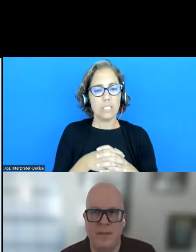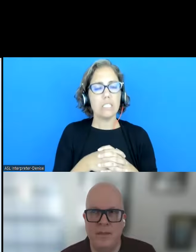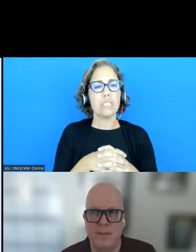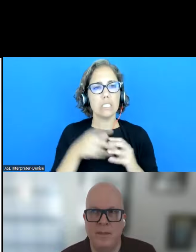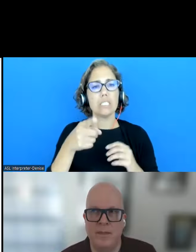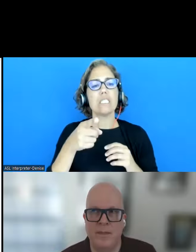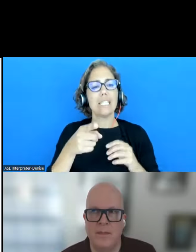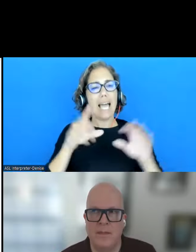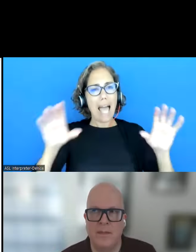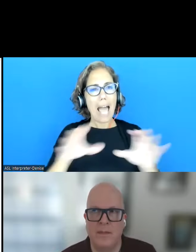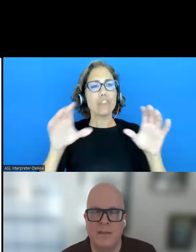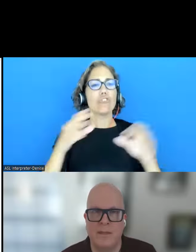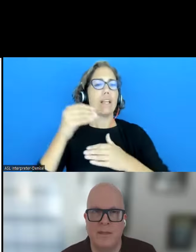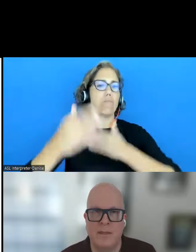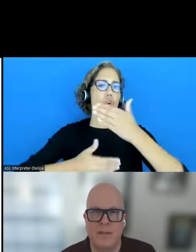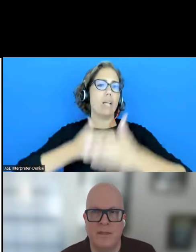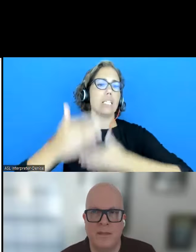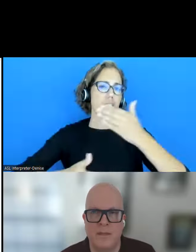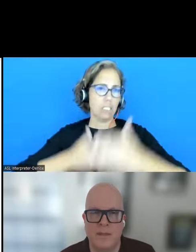and processes.